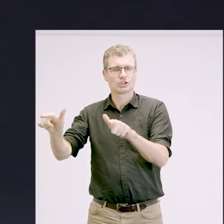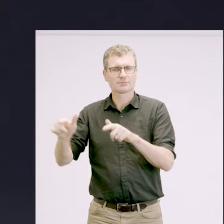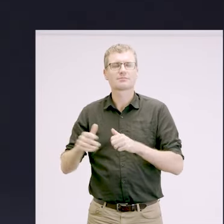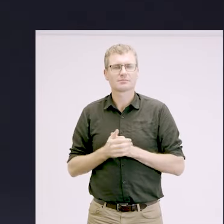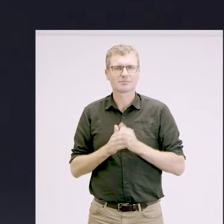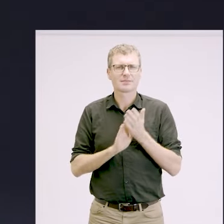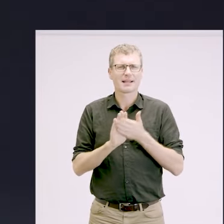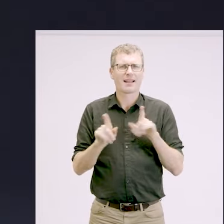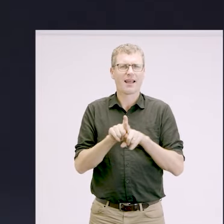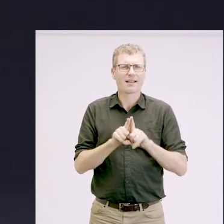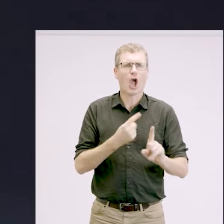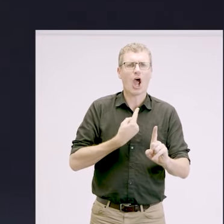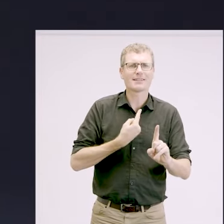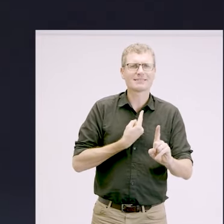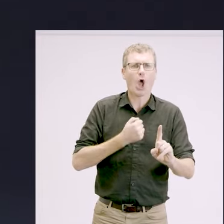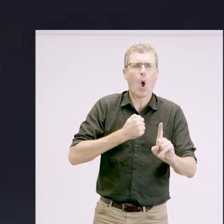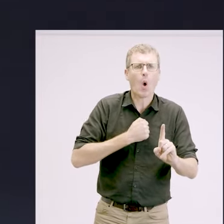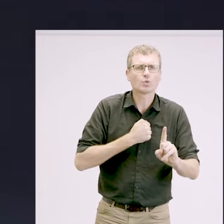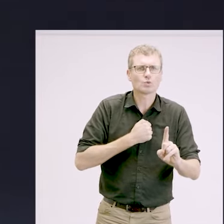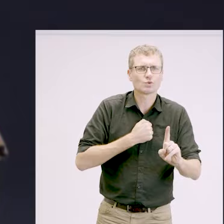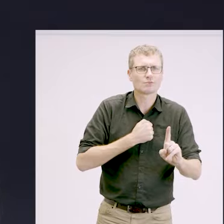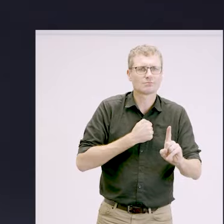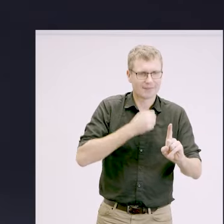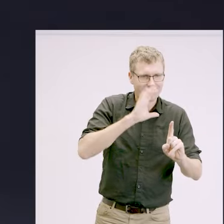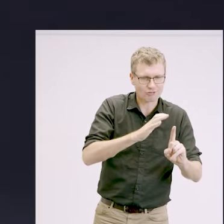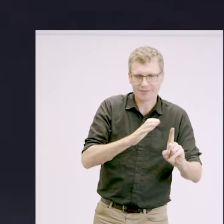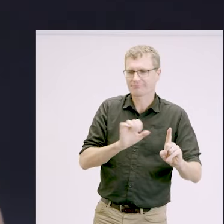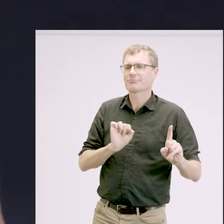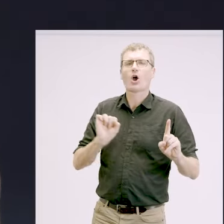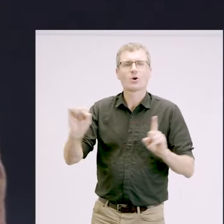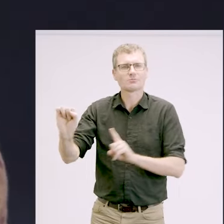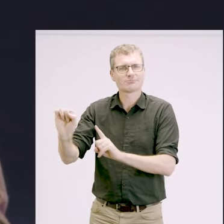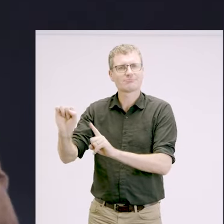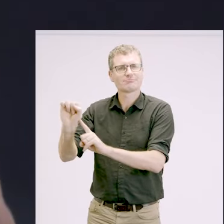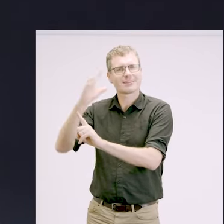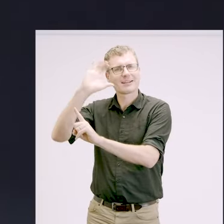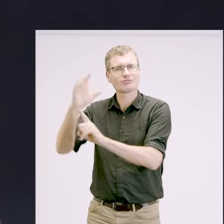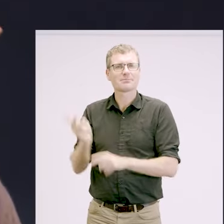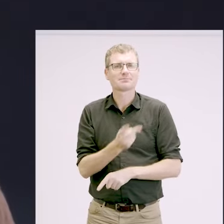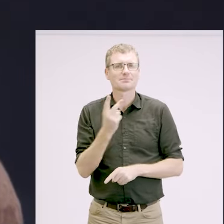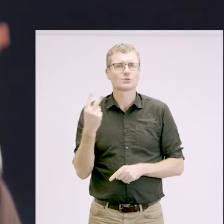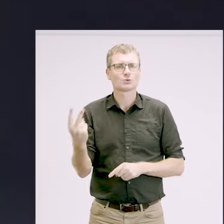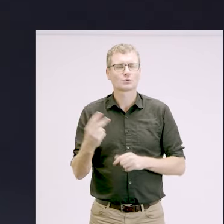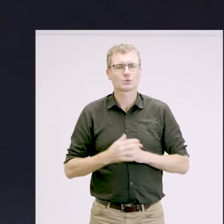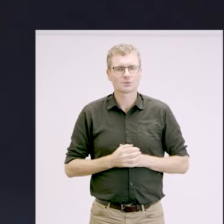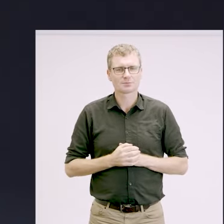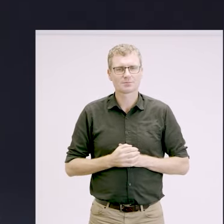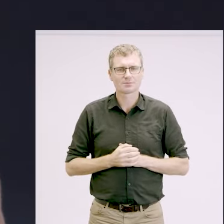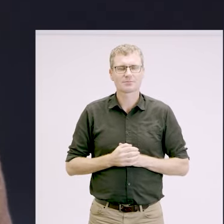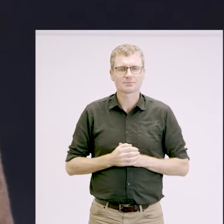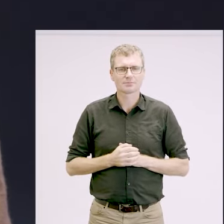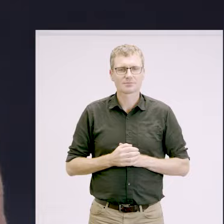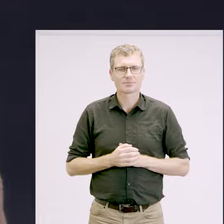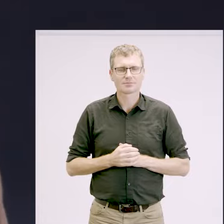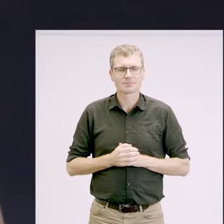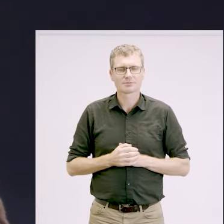languages that give you a sense of multiple identities, right? That's woven together at all times. Because of Jesus, because of who we know